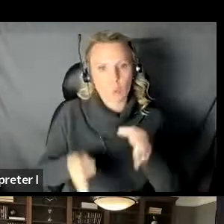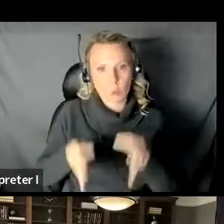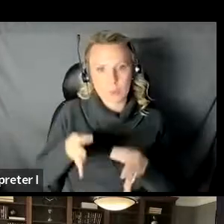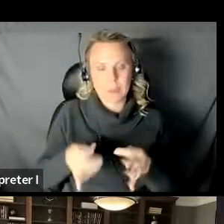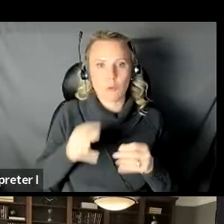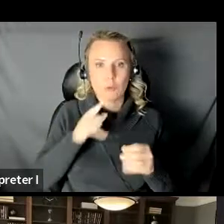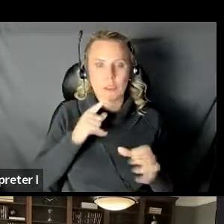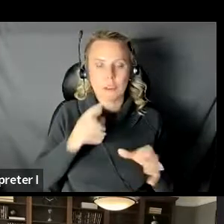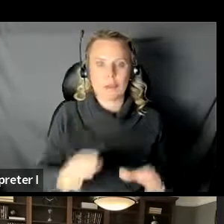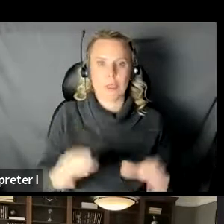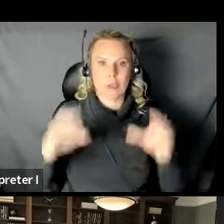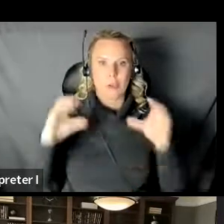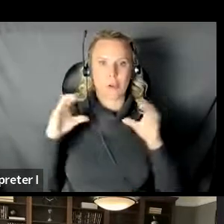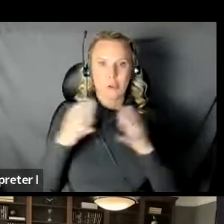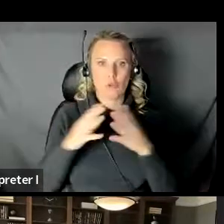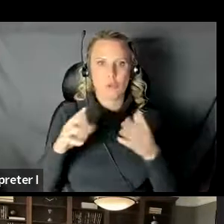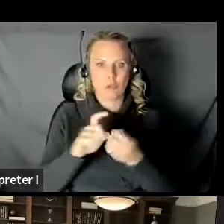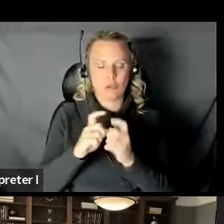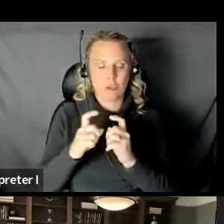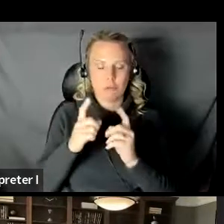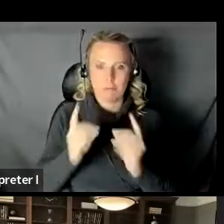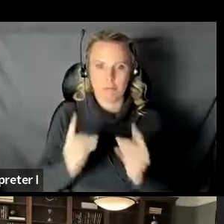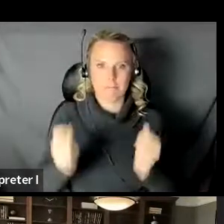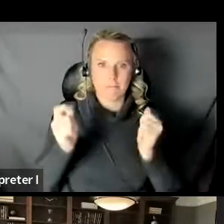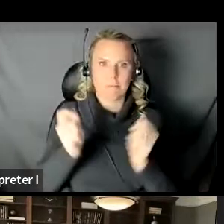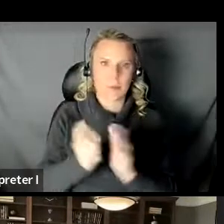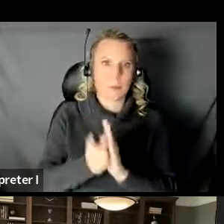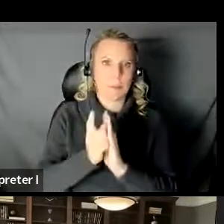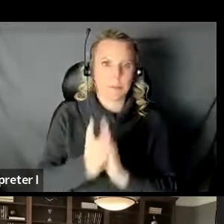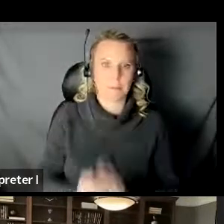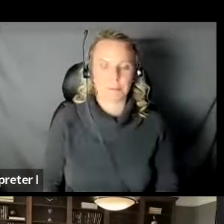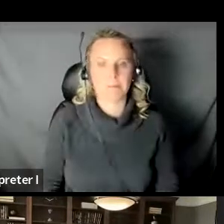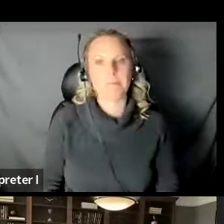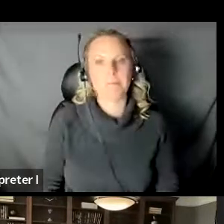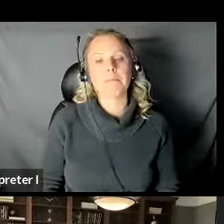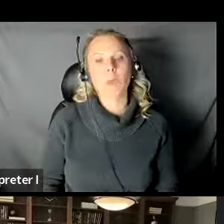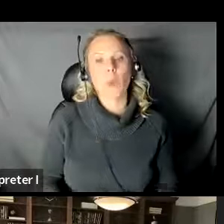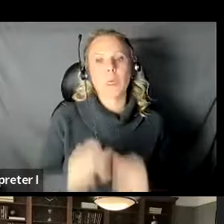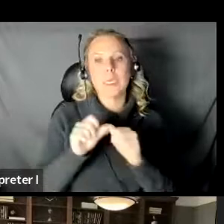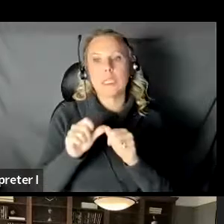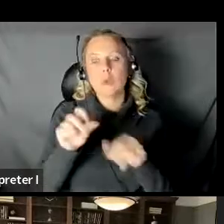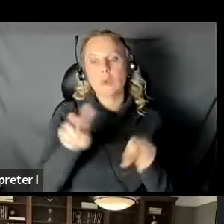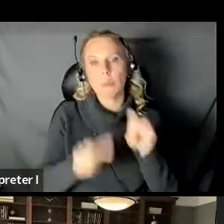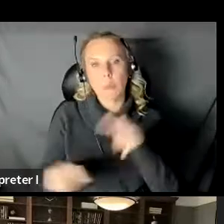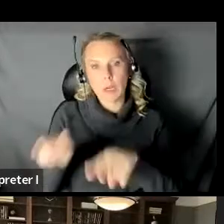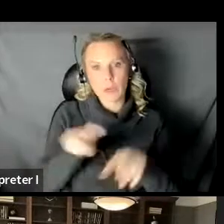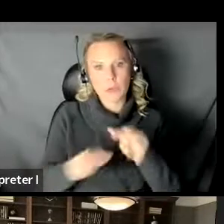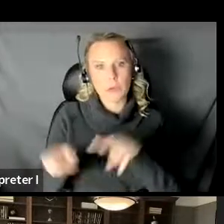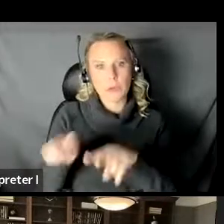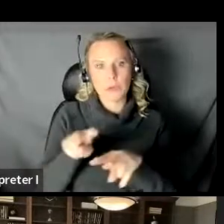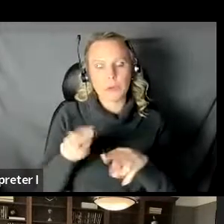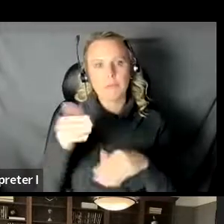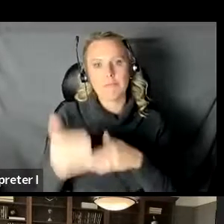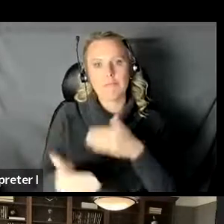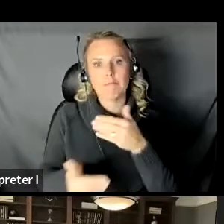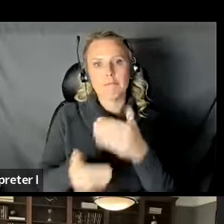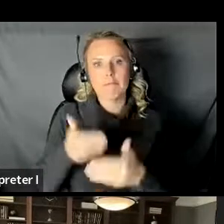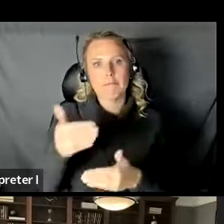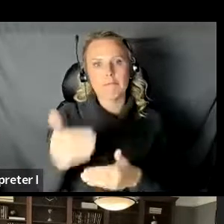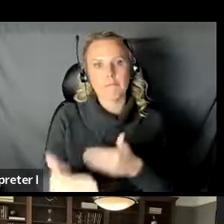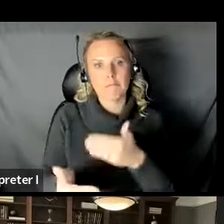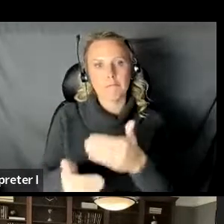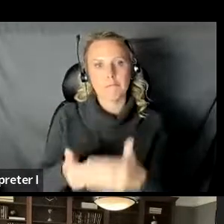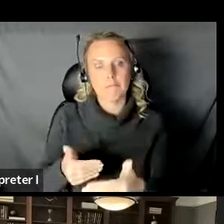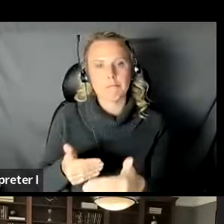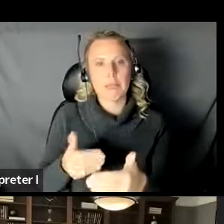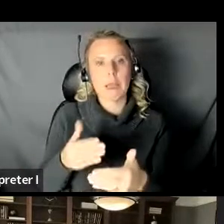on too much change at once. And we will continue to monitor as this process goes